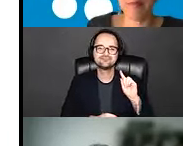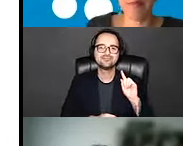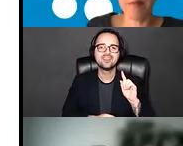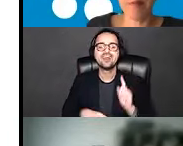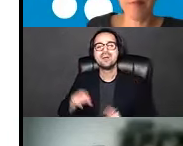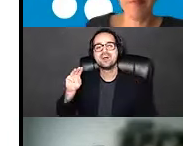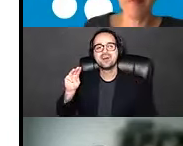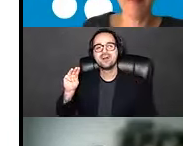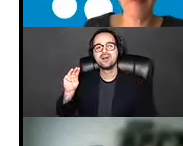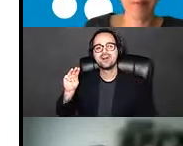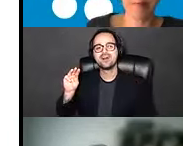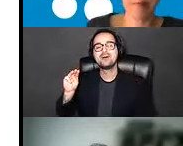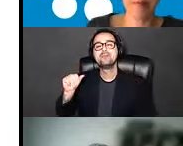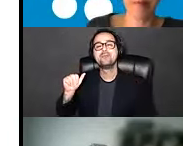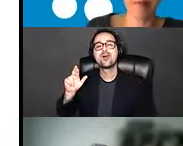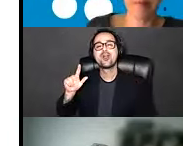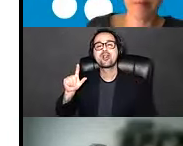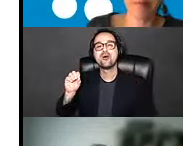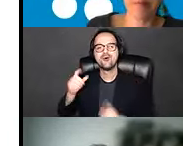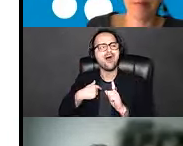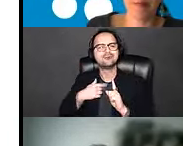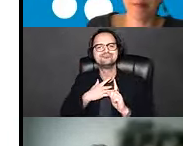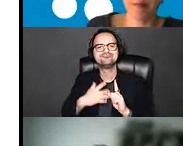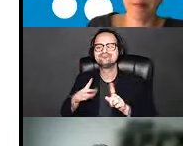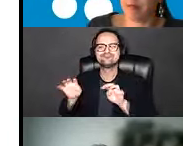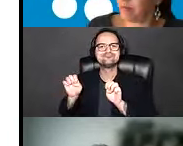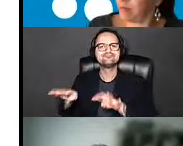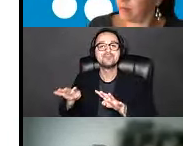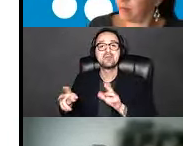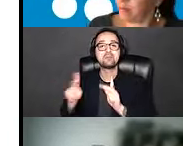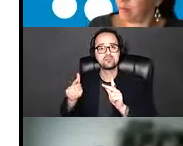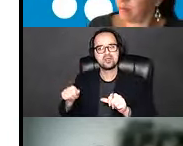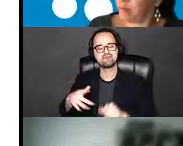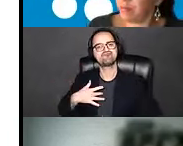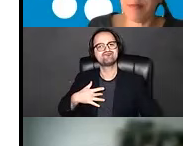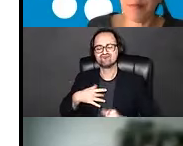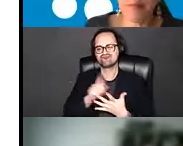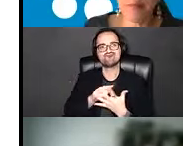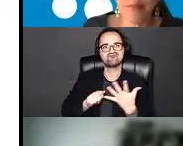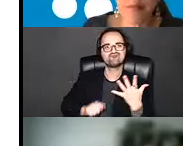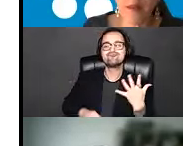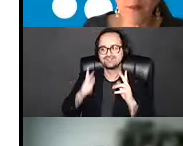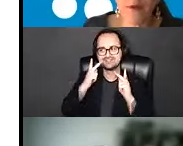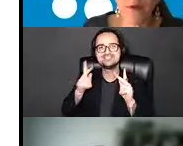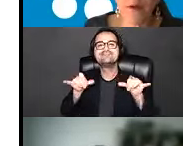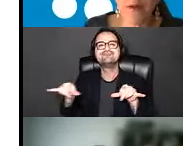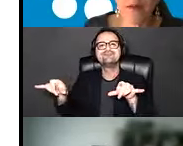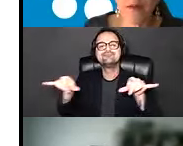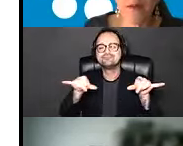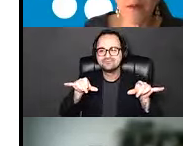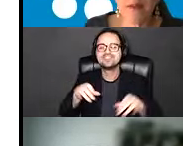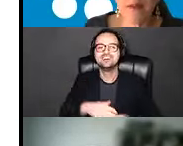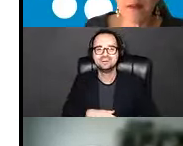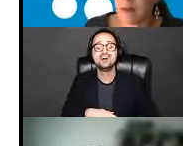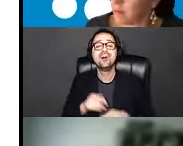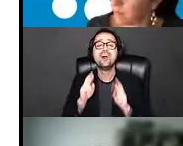lot of webinars, and it's always interesting to me how people can answer independently, but you can kind of quickly see a trend. So I hope those